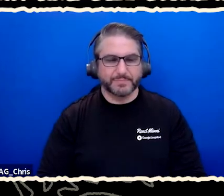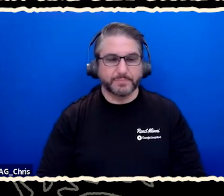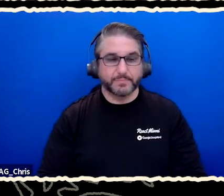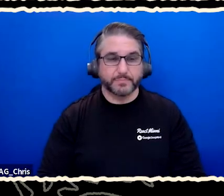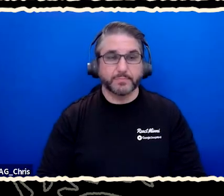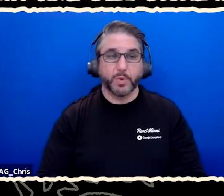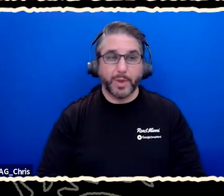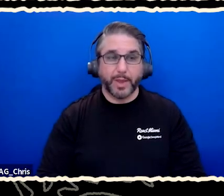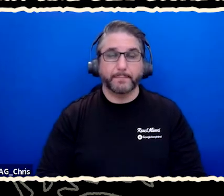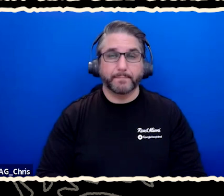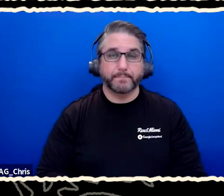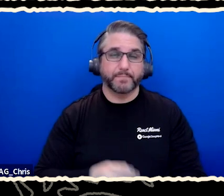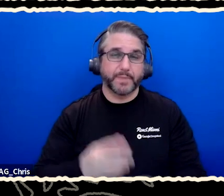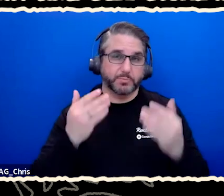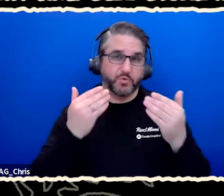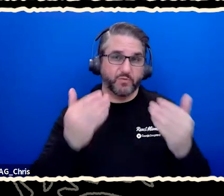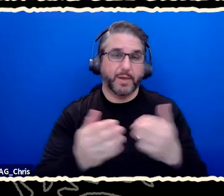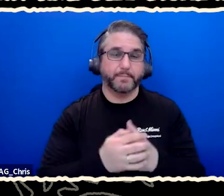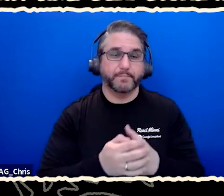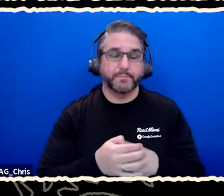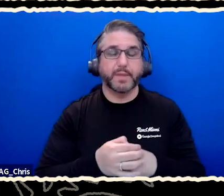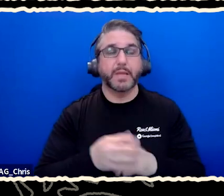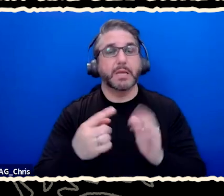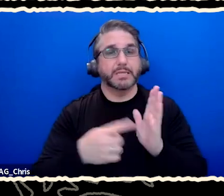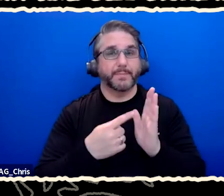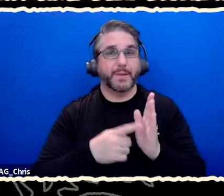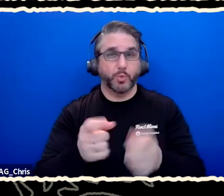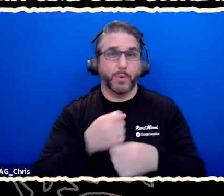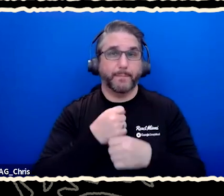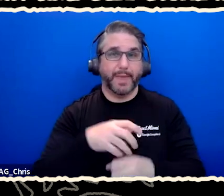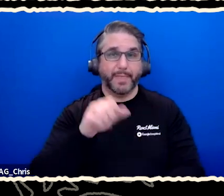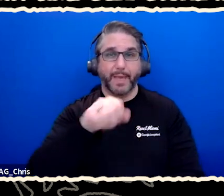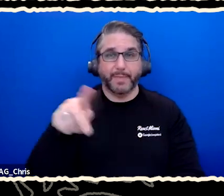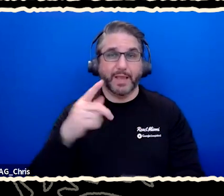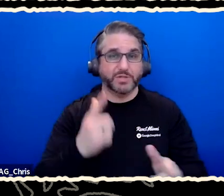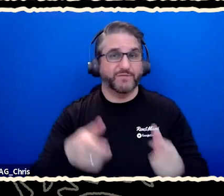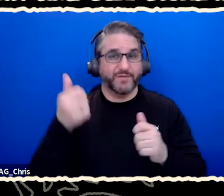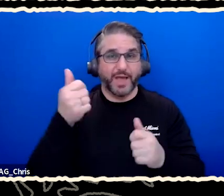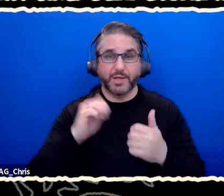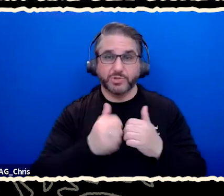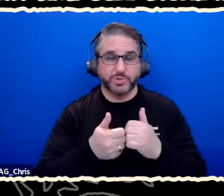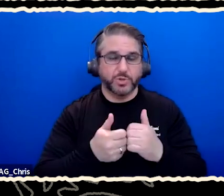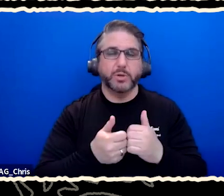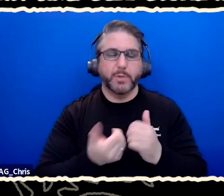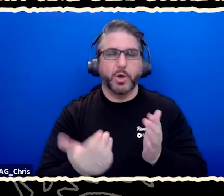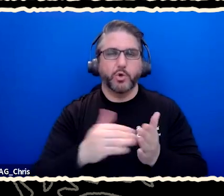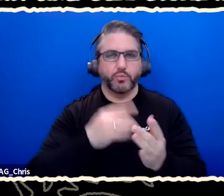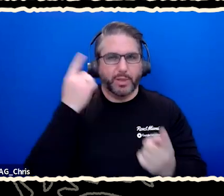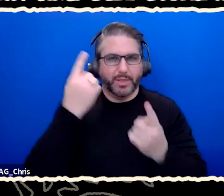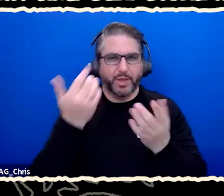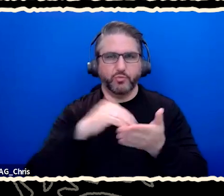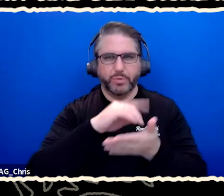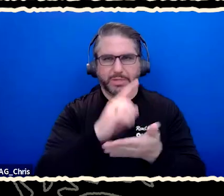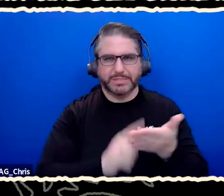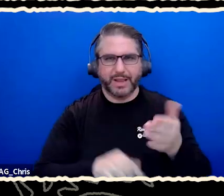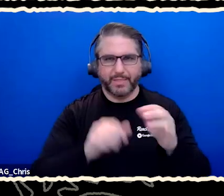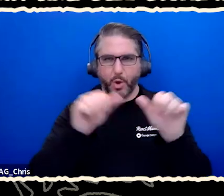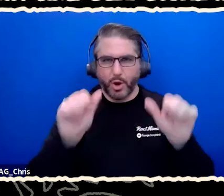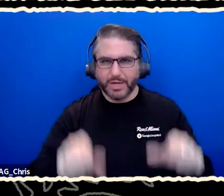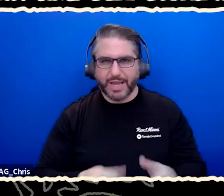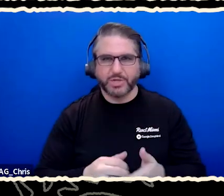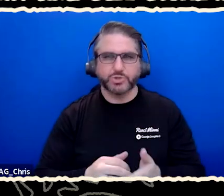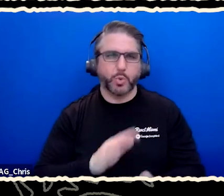Okay, let's move on. Sometimes we can make an application faster by rethinking and redesigning its architecture or